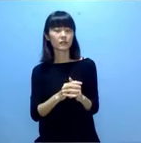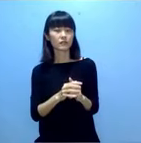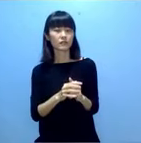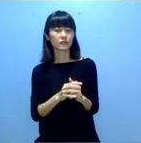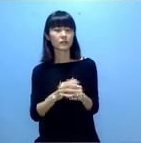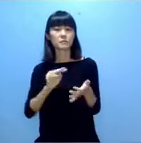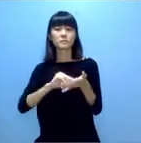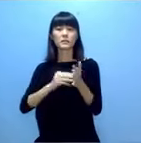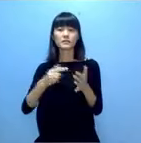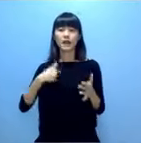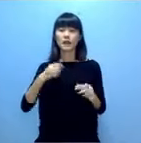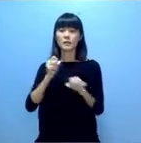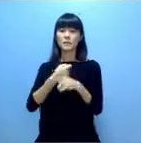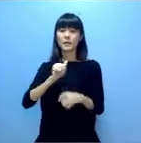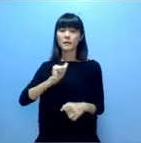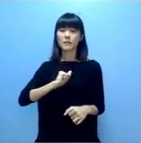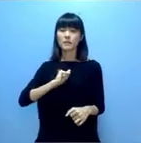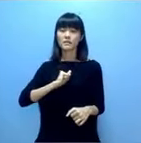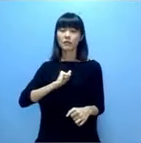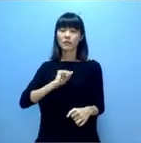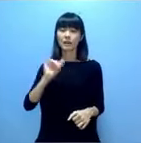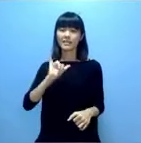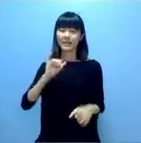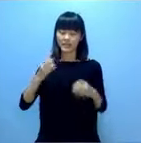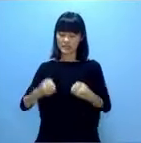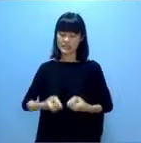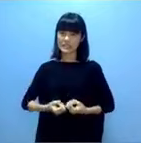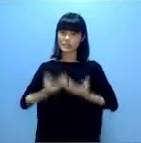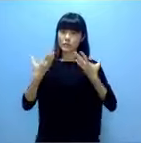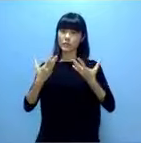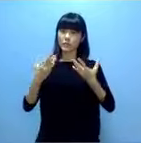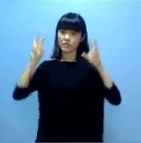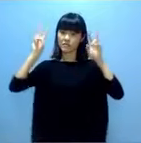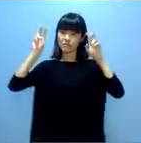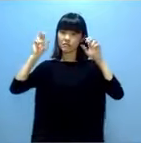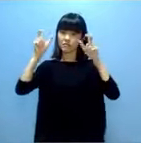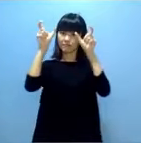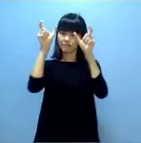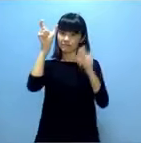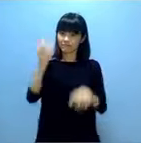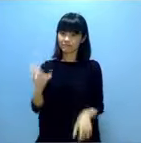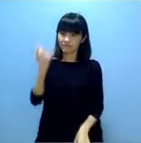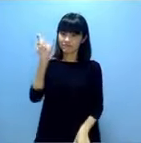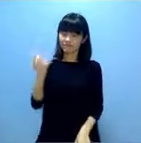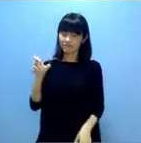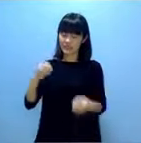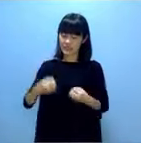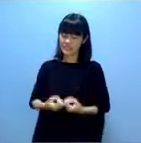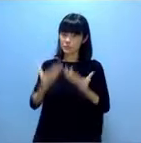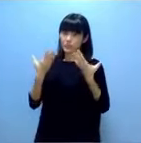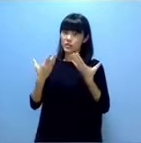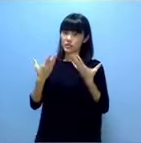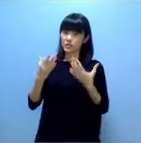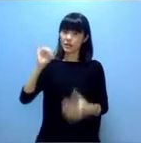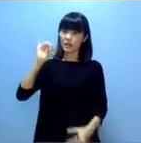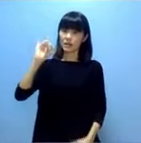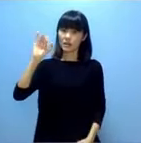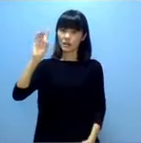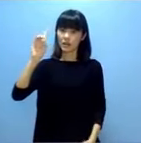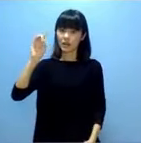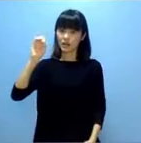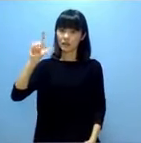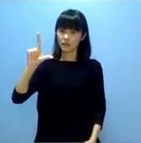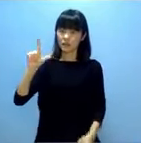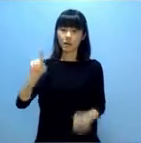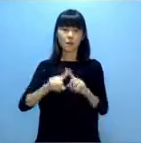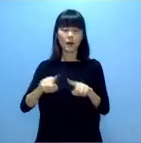more of a inspirational idol sort of status, but I did not actually make you feel